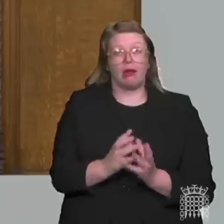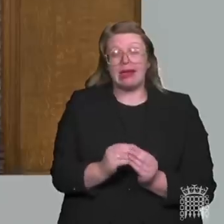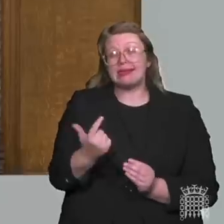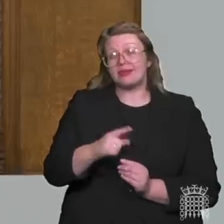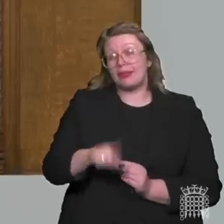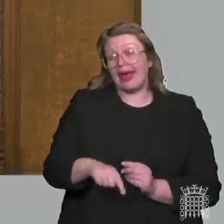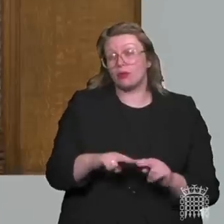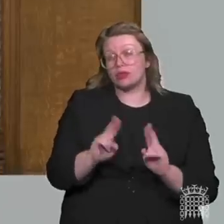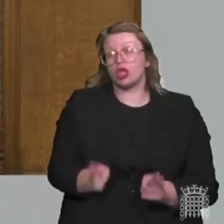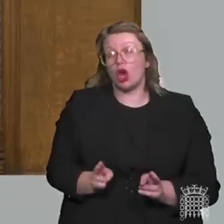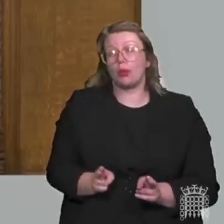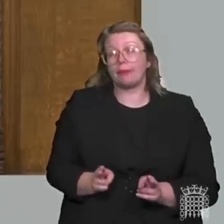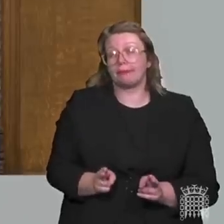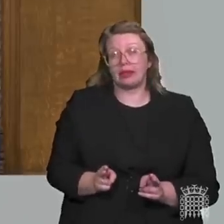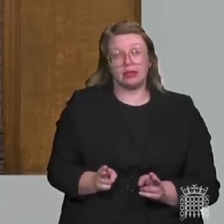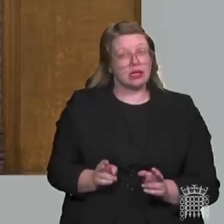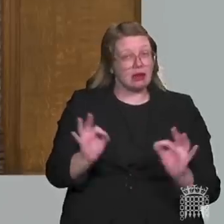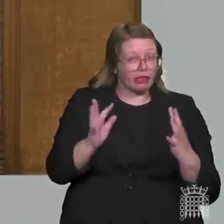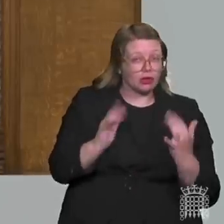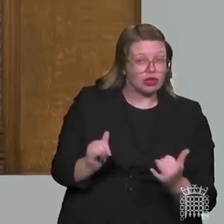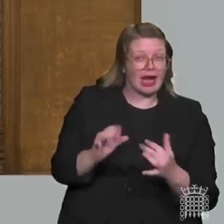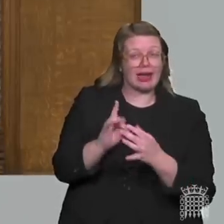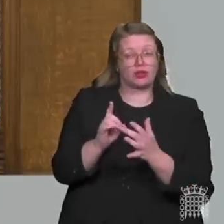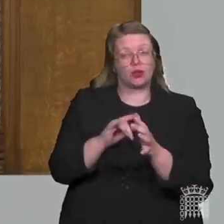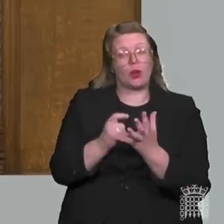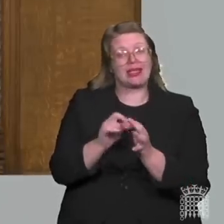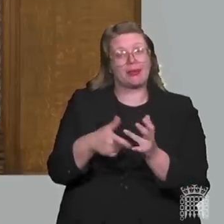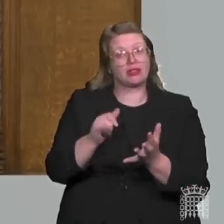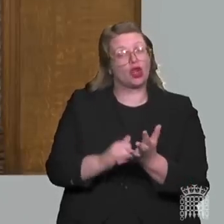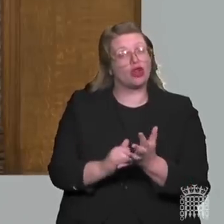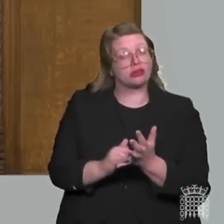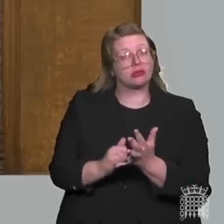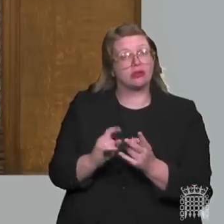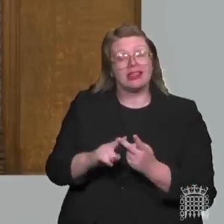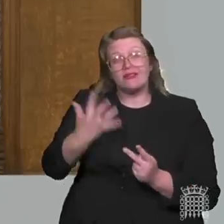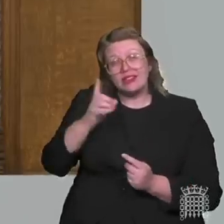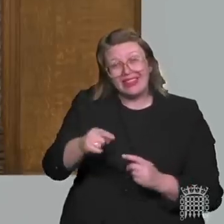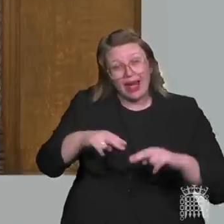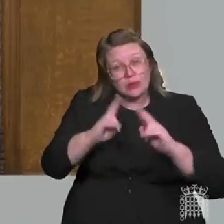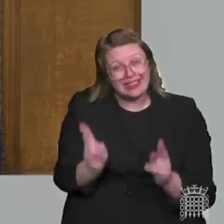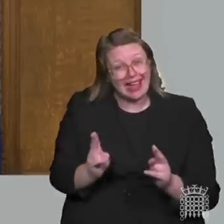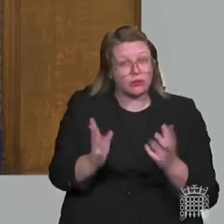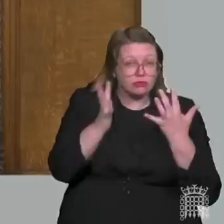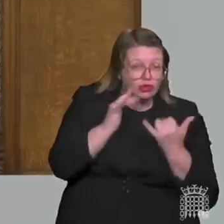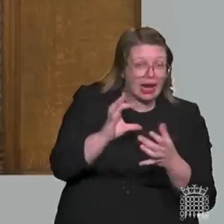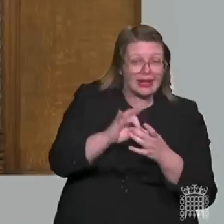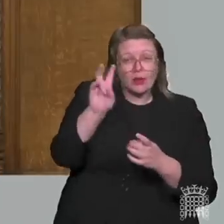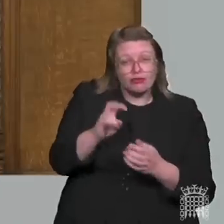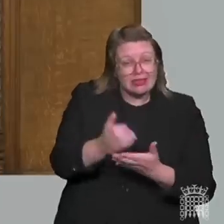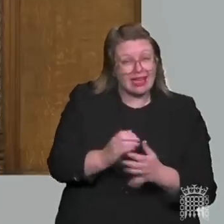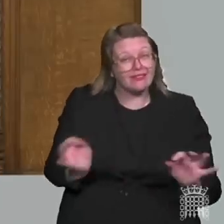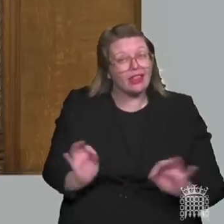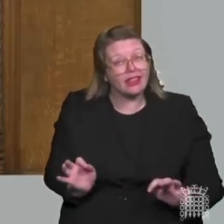homes not receiving asbestos checks, over 15,000 houses not having electrical safety checks, and